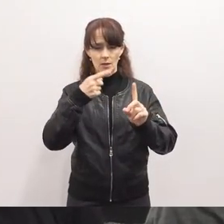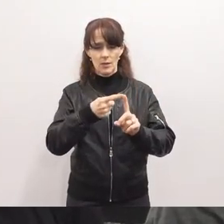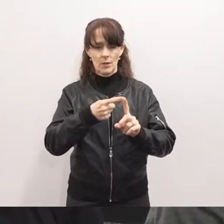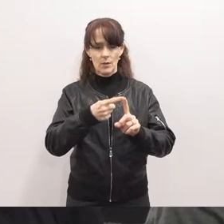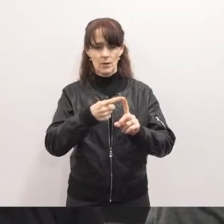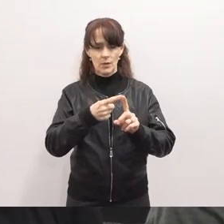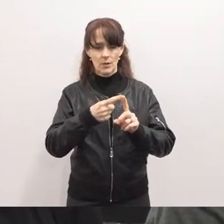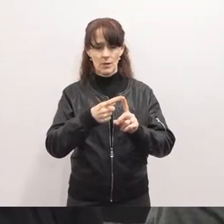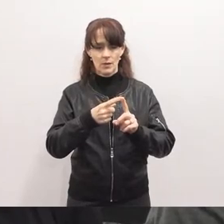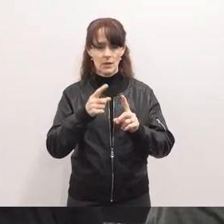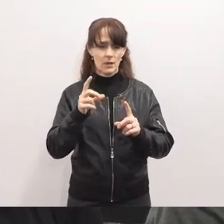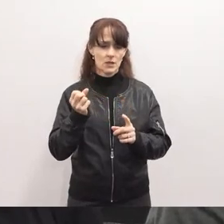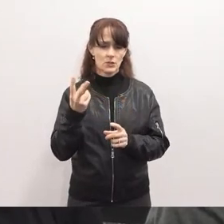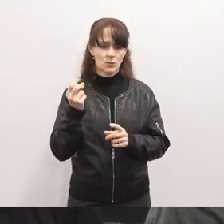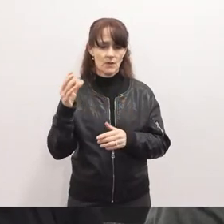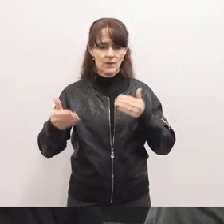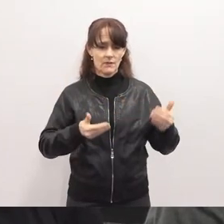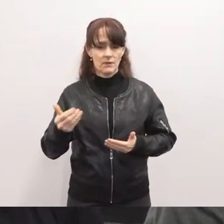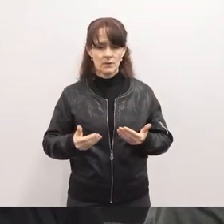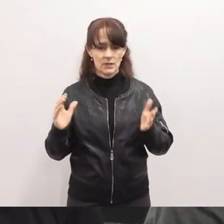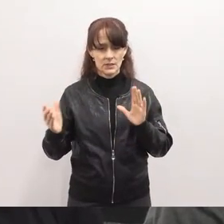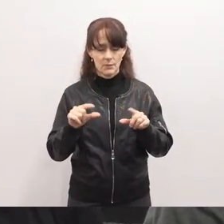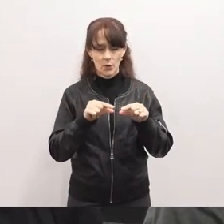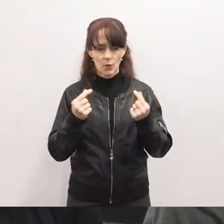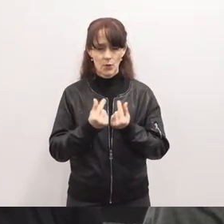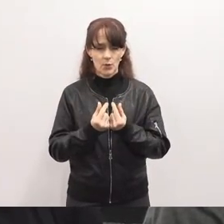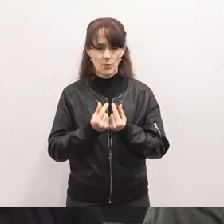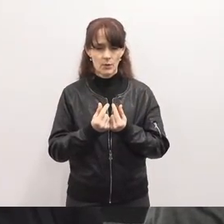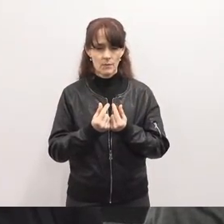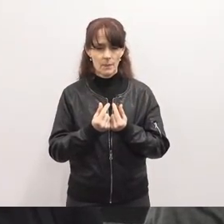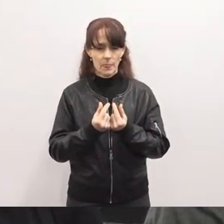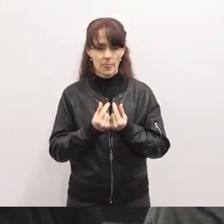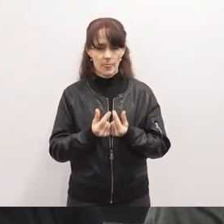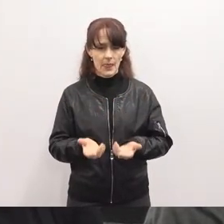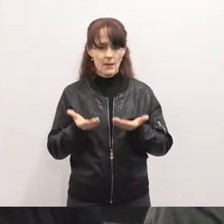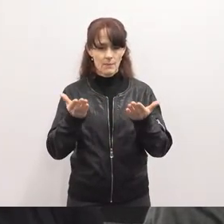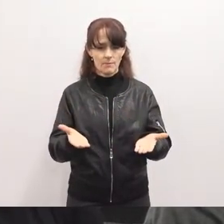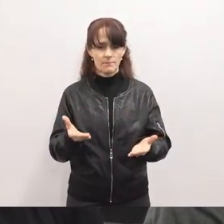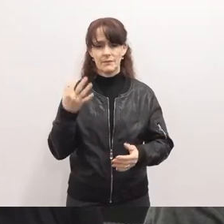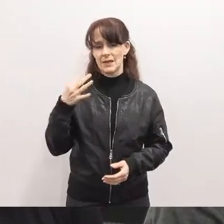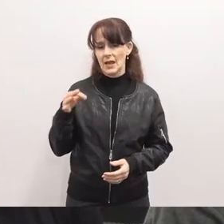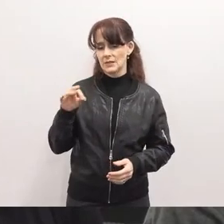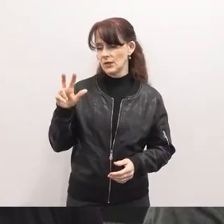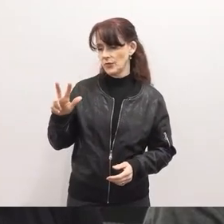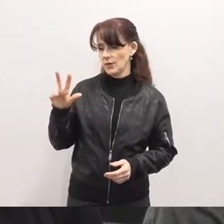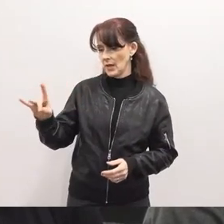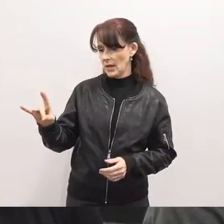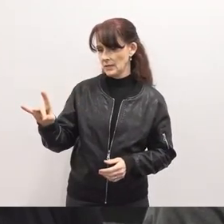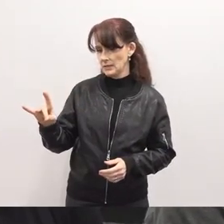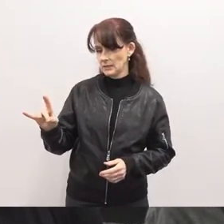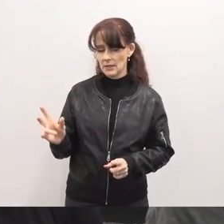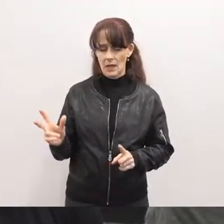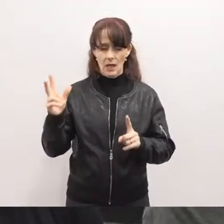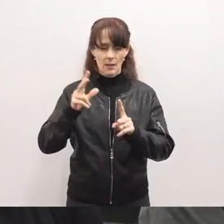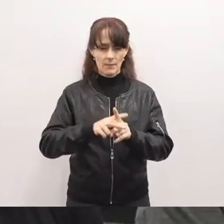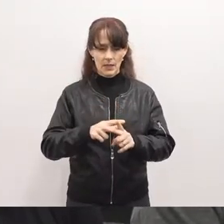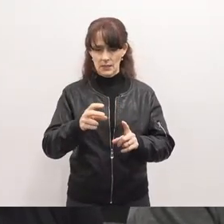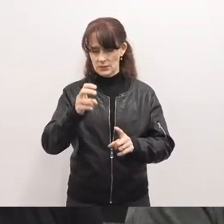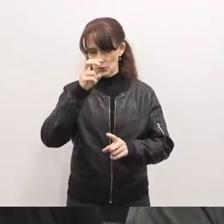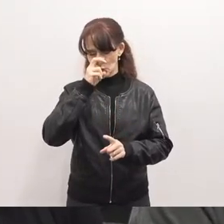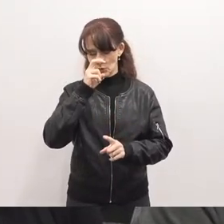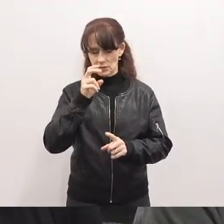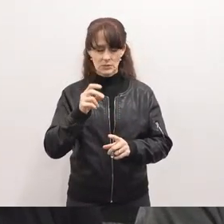dozen invitations to speak to similar groups were proffered." That was in 1938 as well. "And apply a stern and rigid